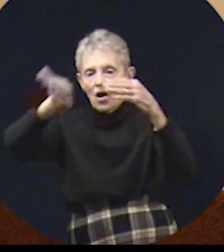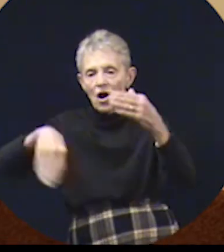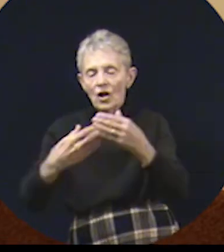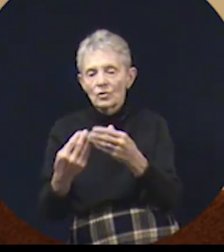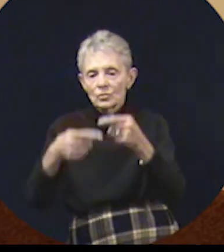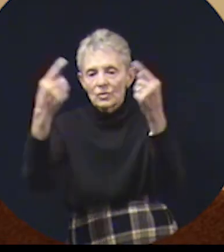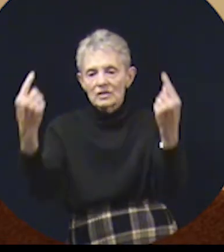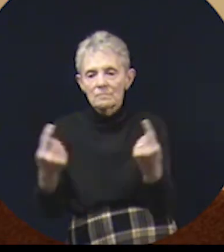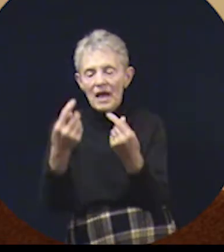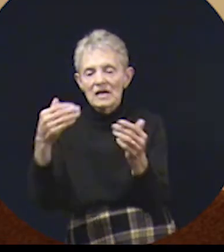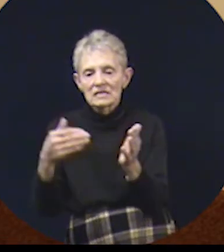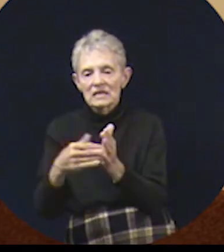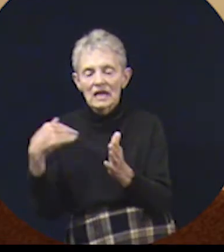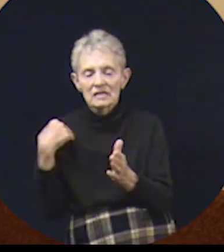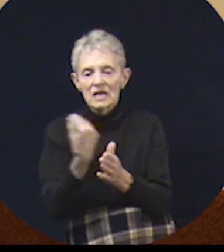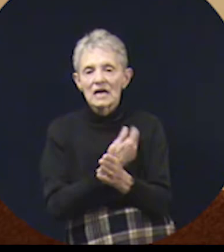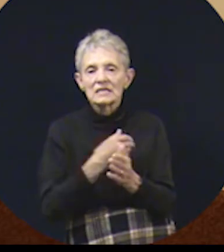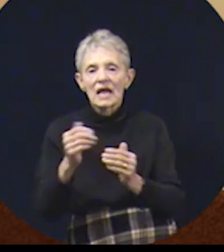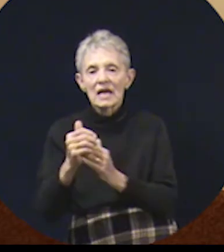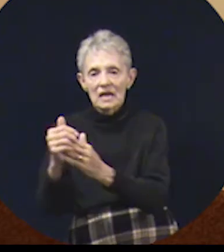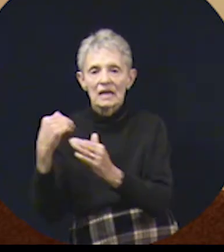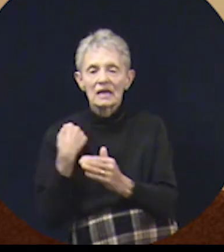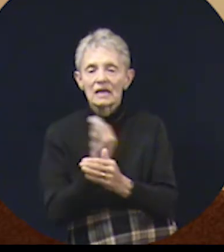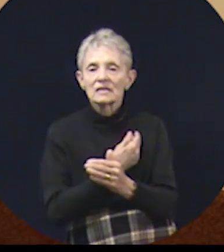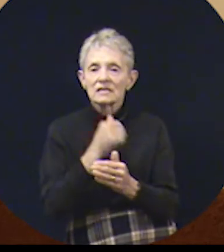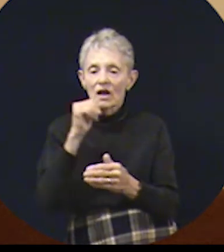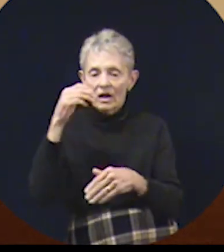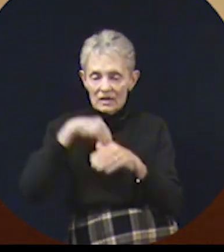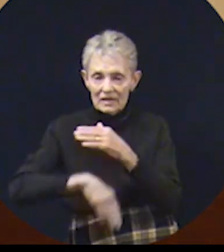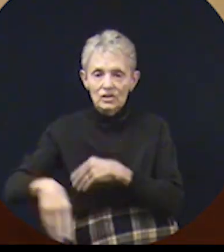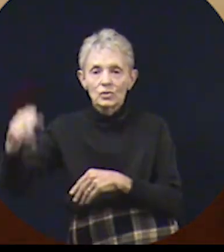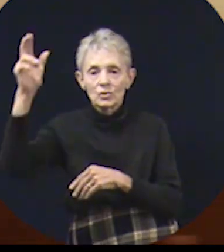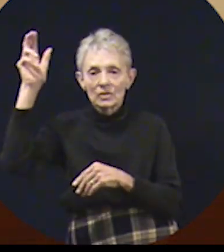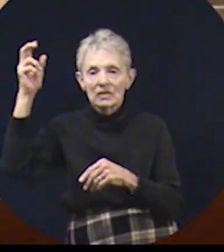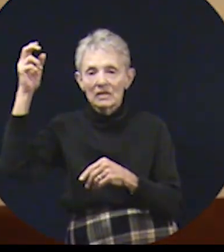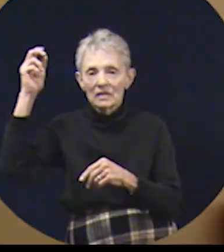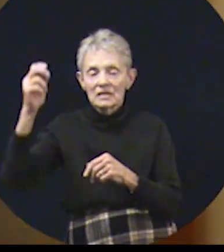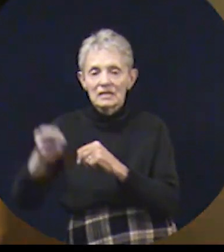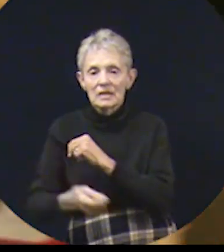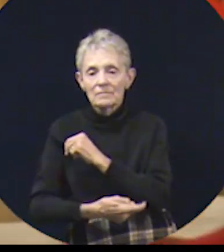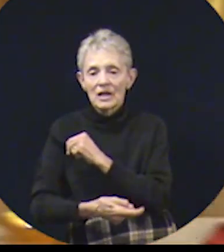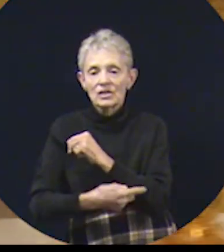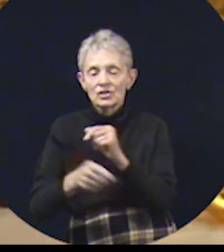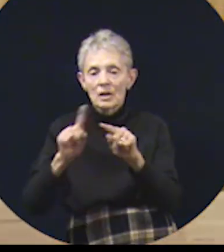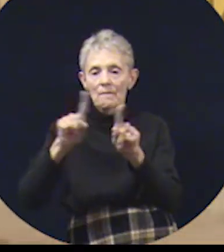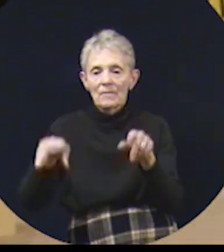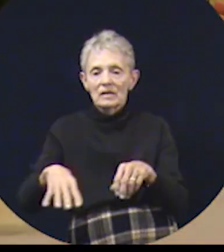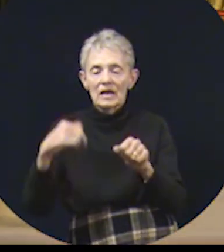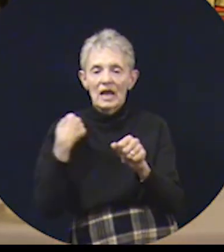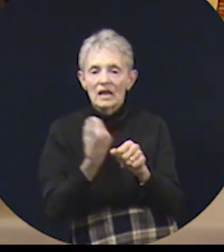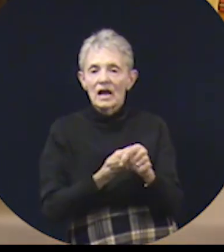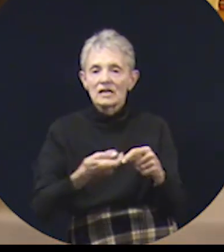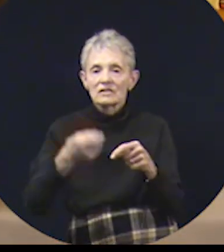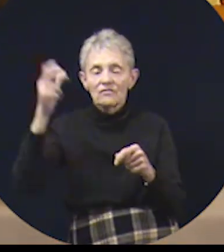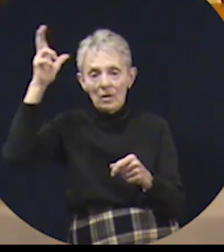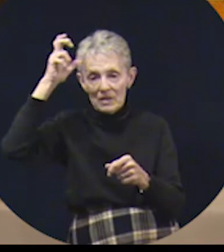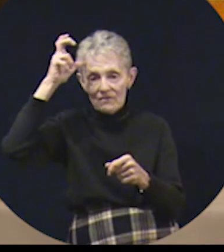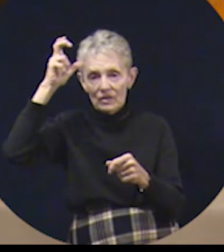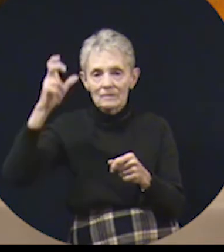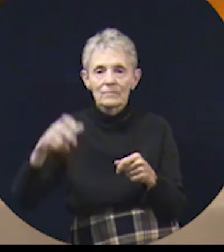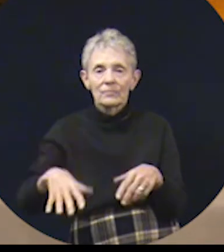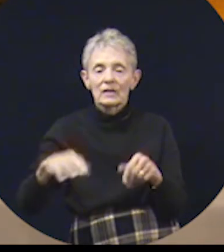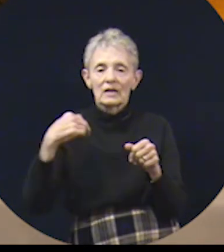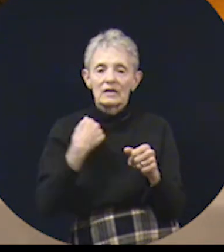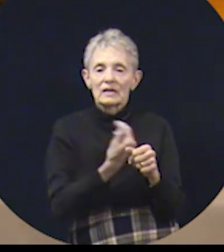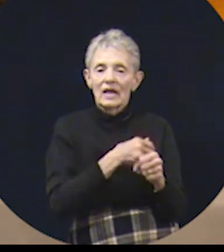who trespass against us. And lead us not into temptation, but deliver us from evil. Deliver